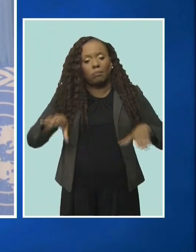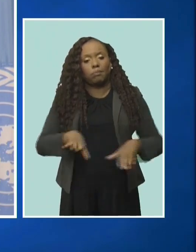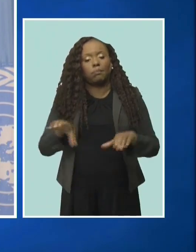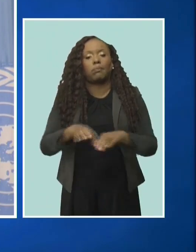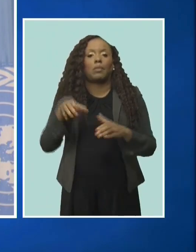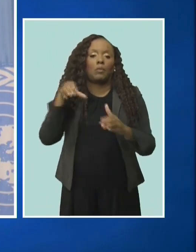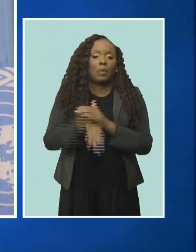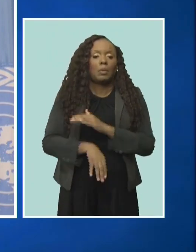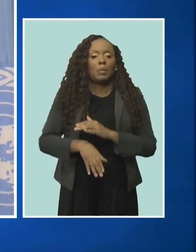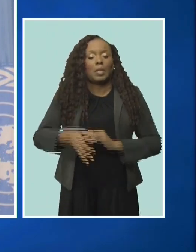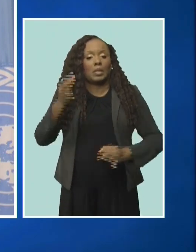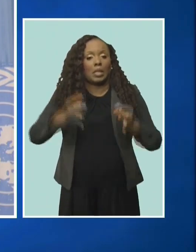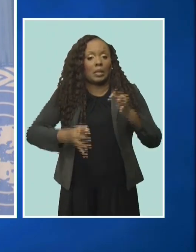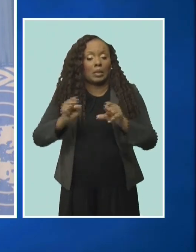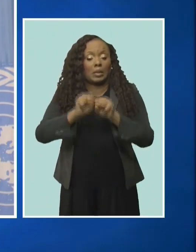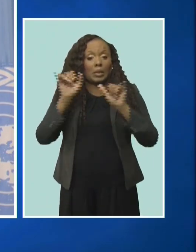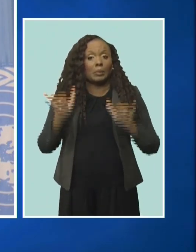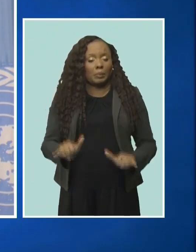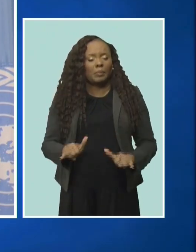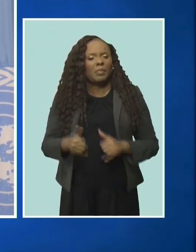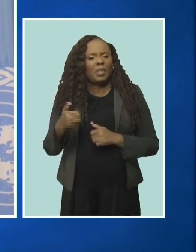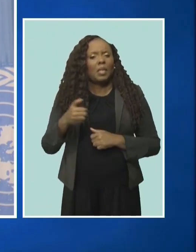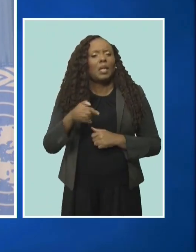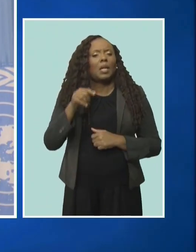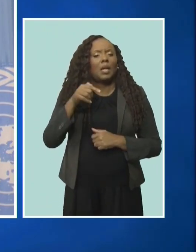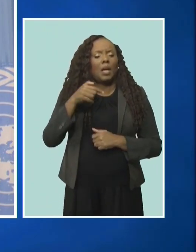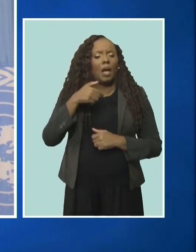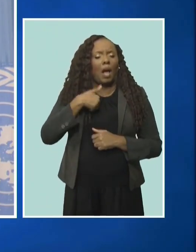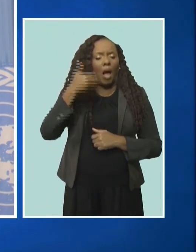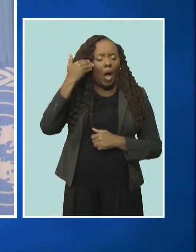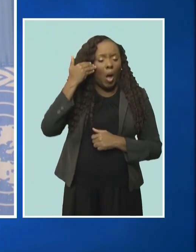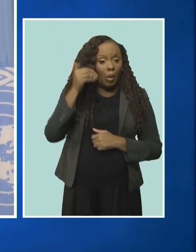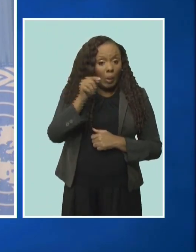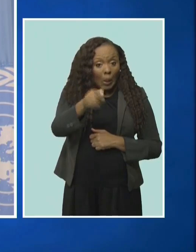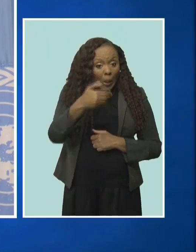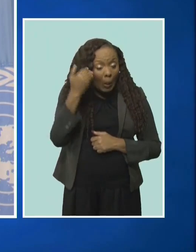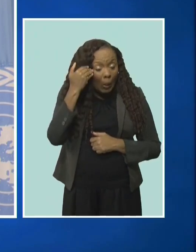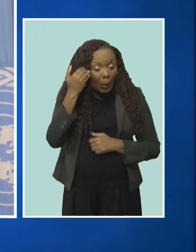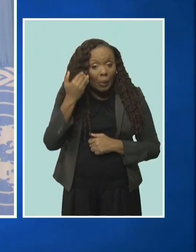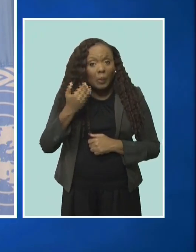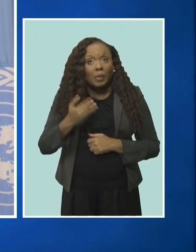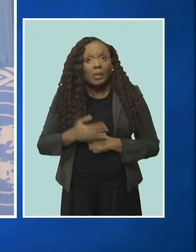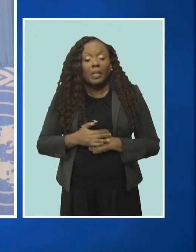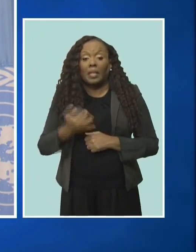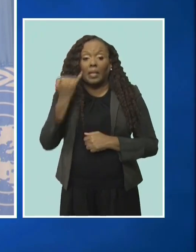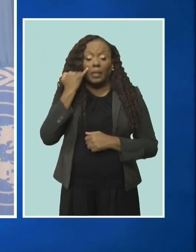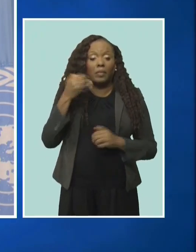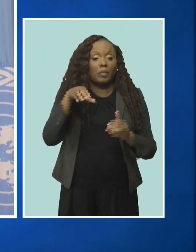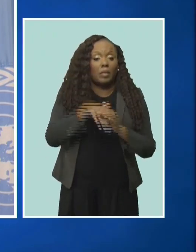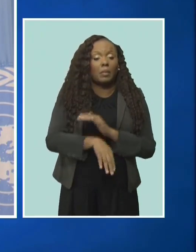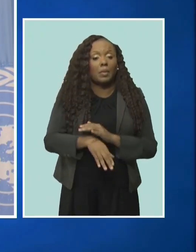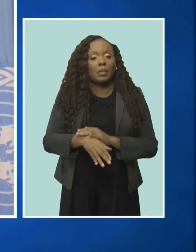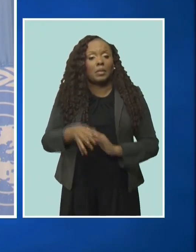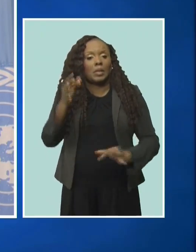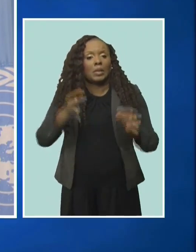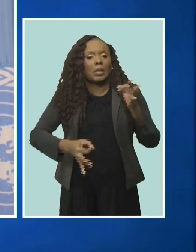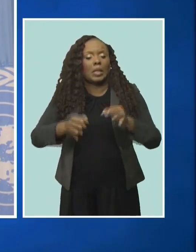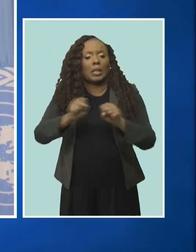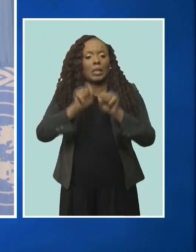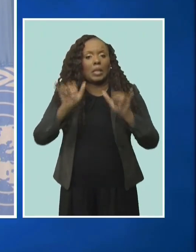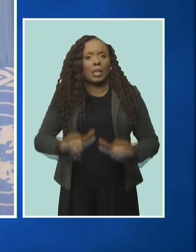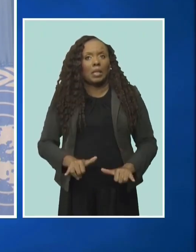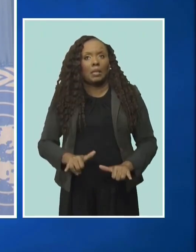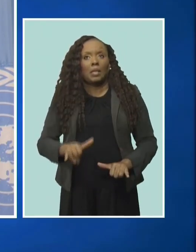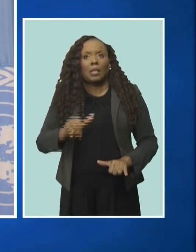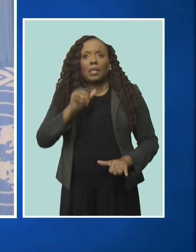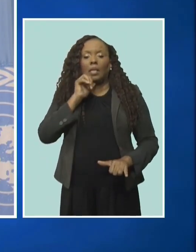I don't have to remind any of us that if our criminal justice system is not seen as